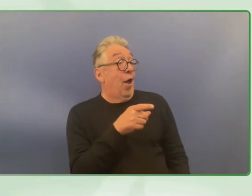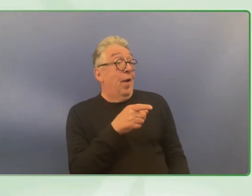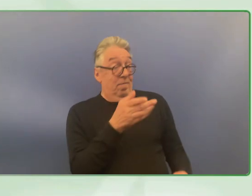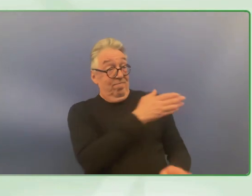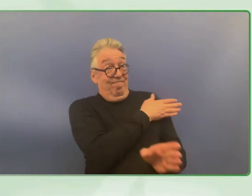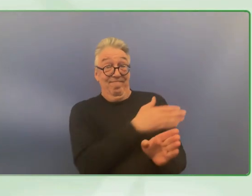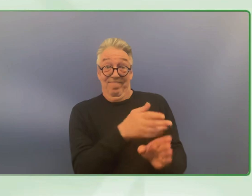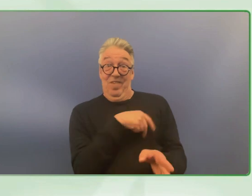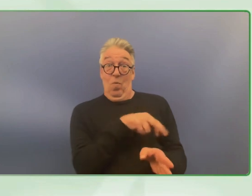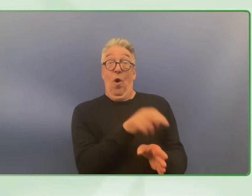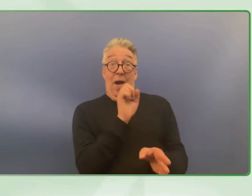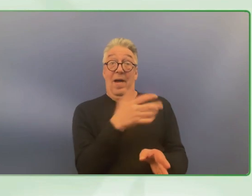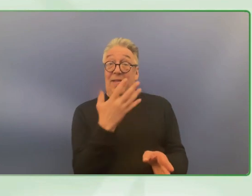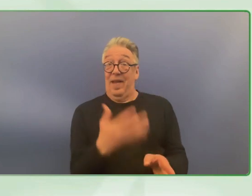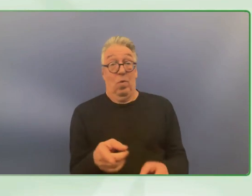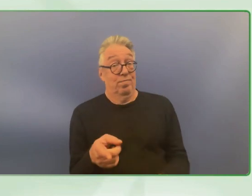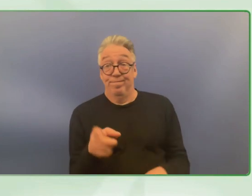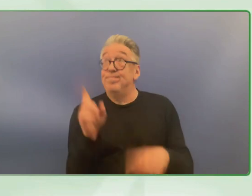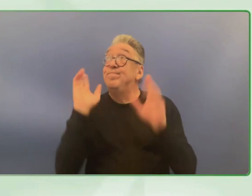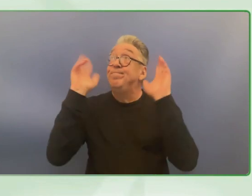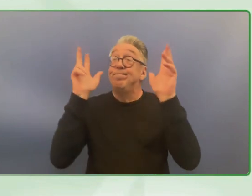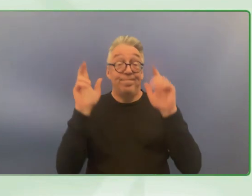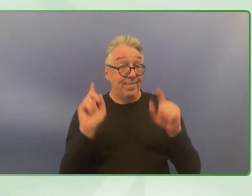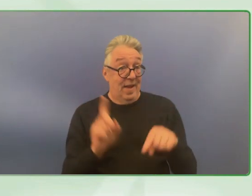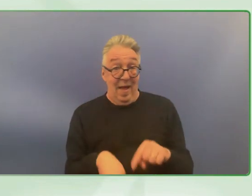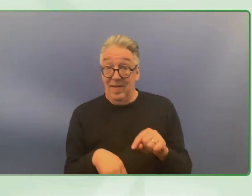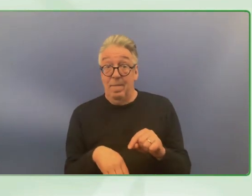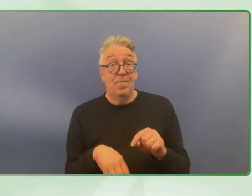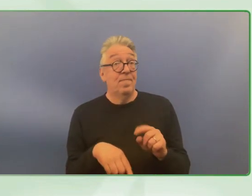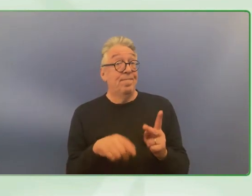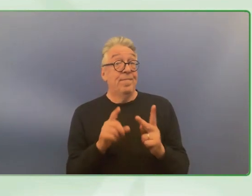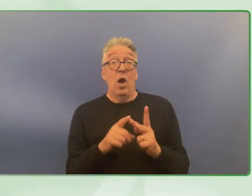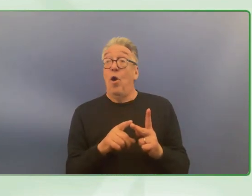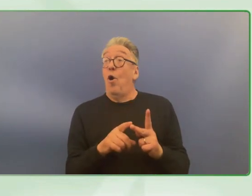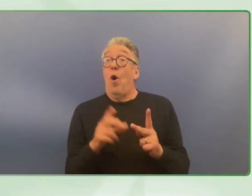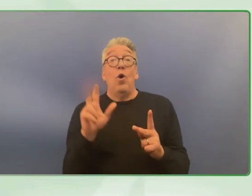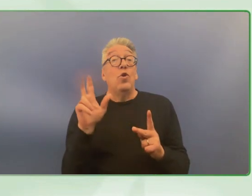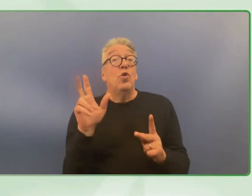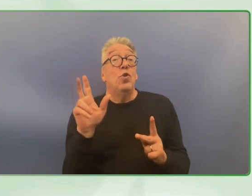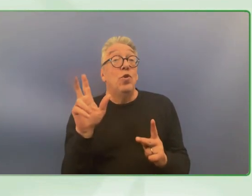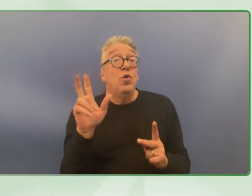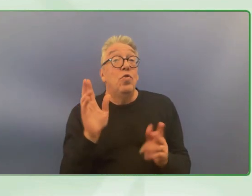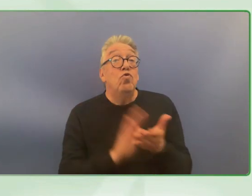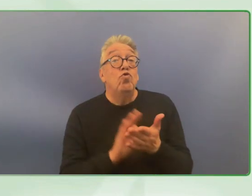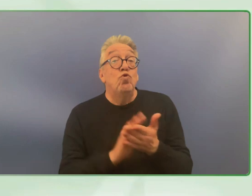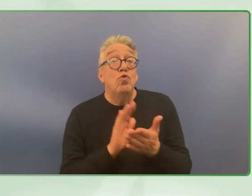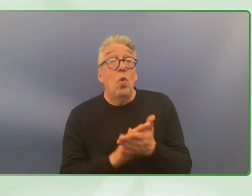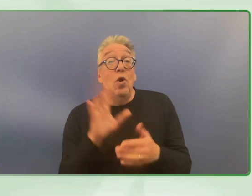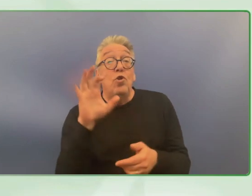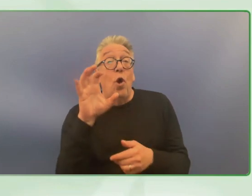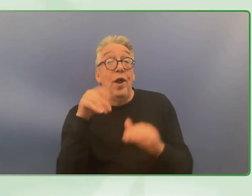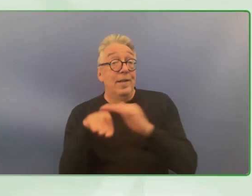her. She can't play basketball anymore. When she goes to school, she can't use the washrooms because the infrastructure isn't made for her.